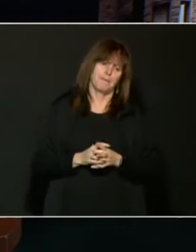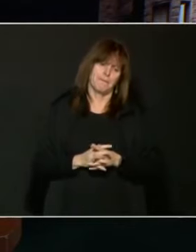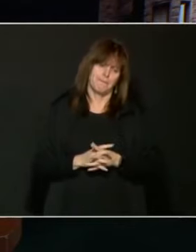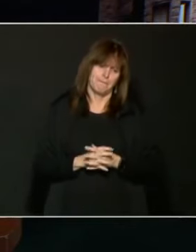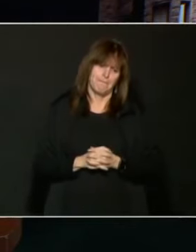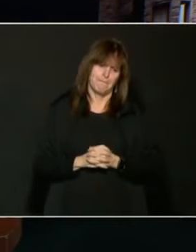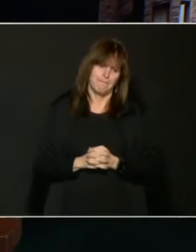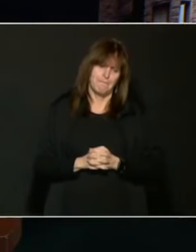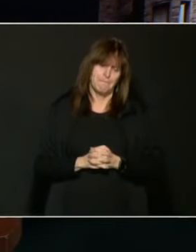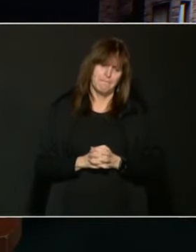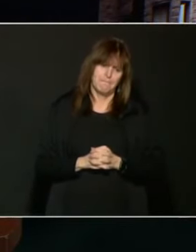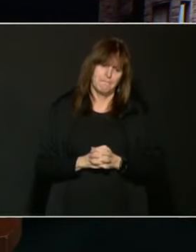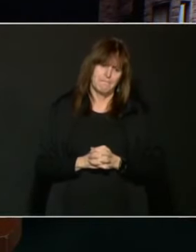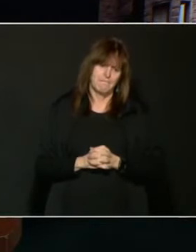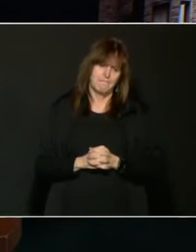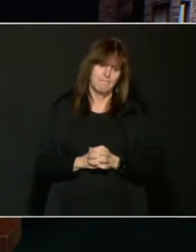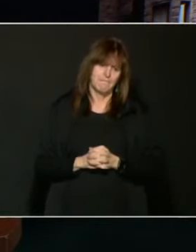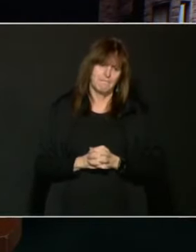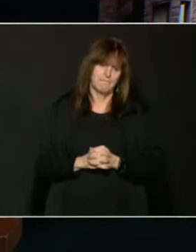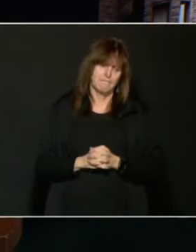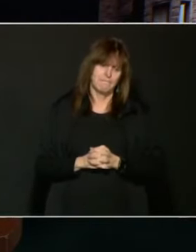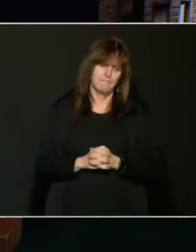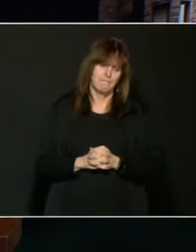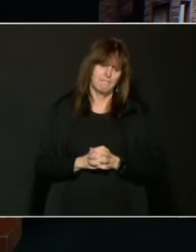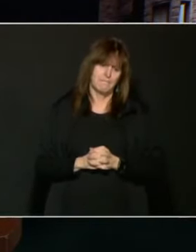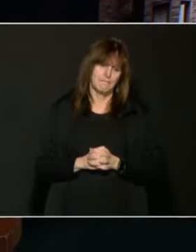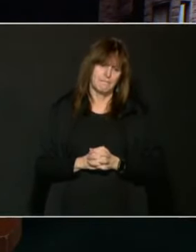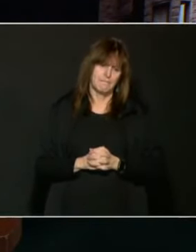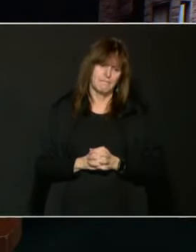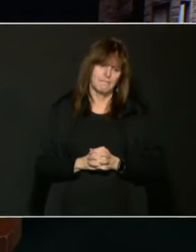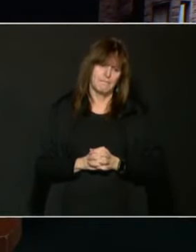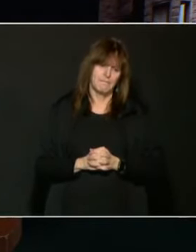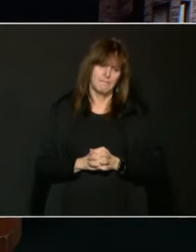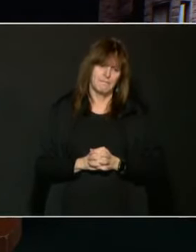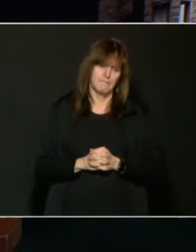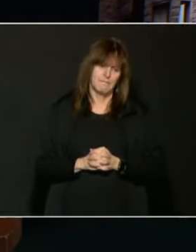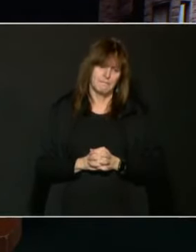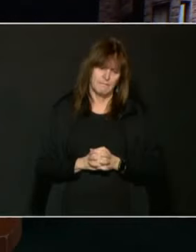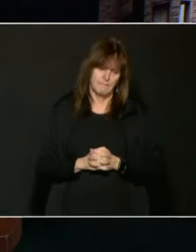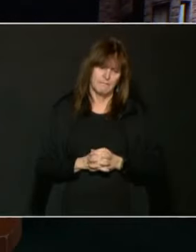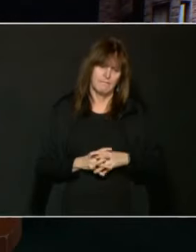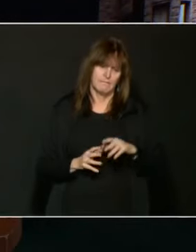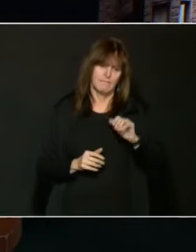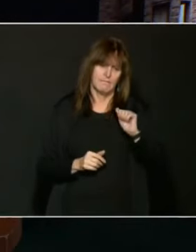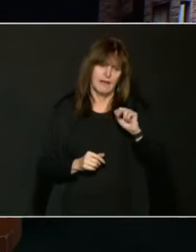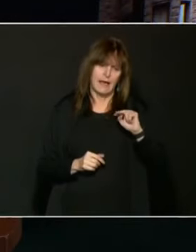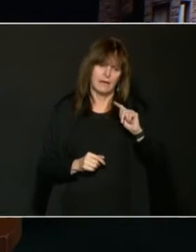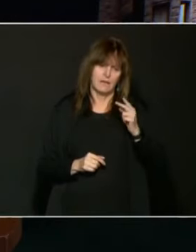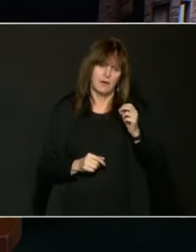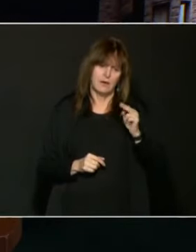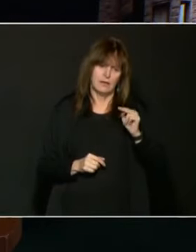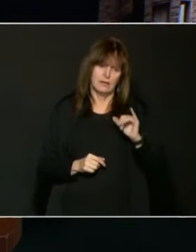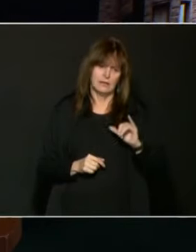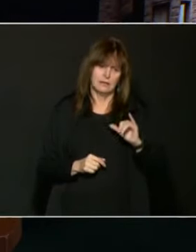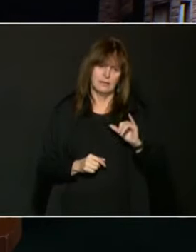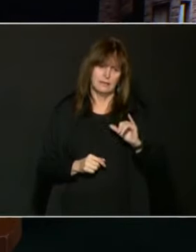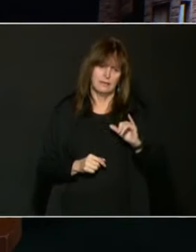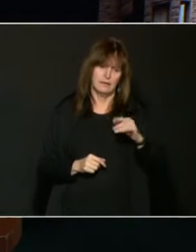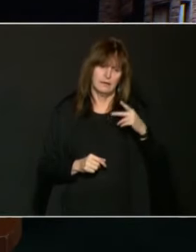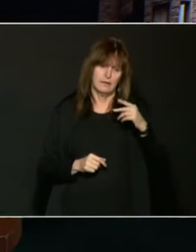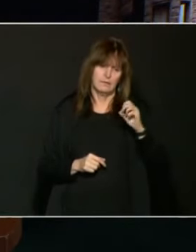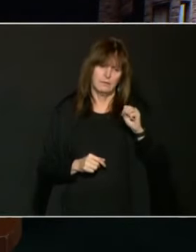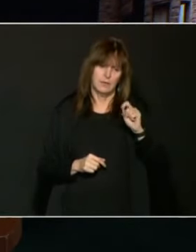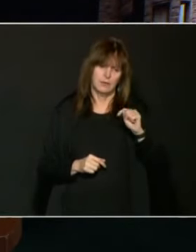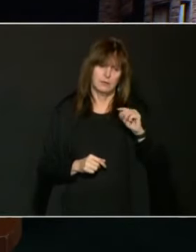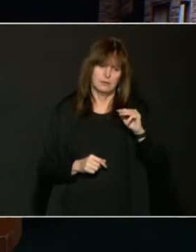please. Your first question comes from Anthony Fury with Post Media. Please go ahead. Hi there. Thanks for taking my